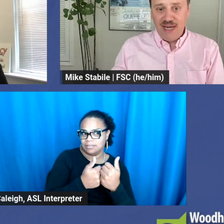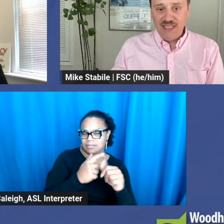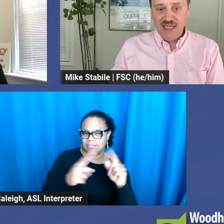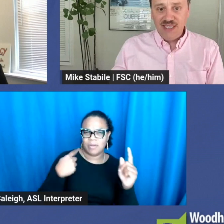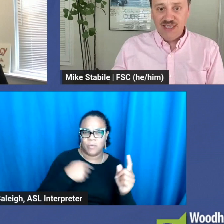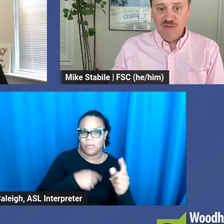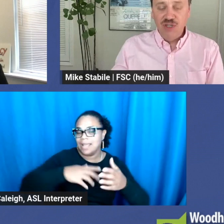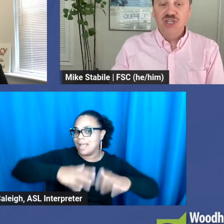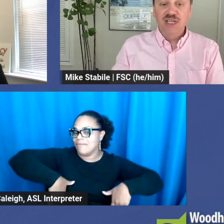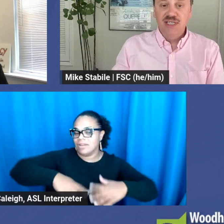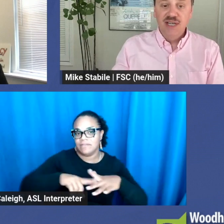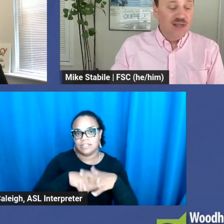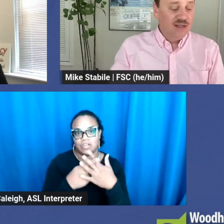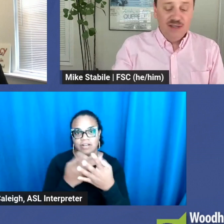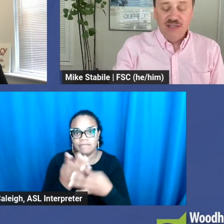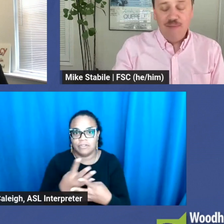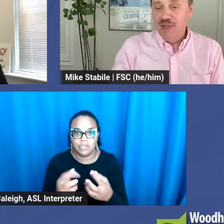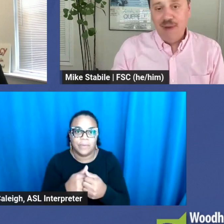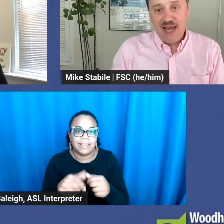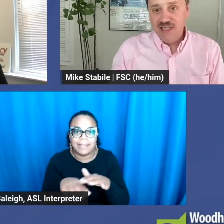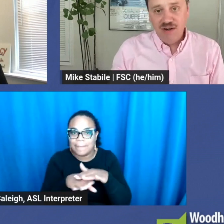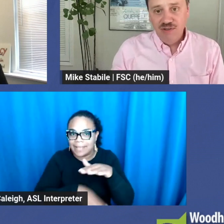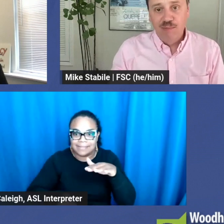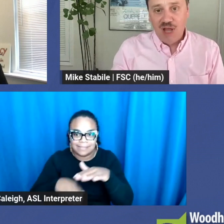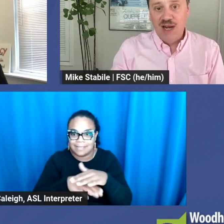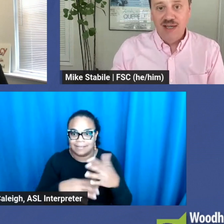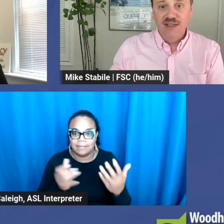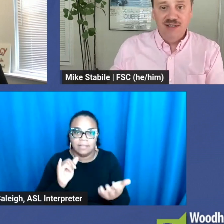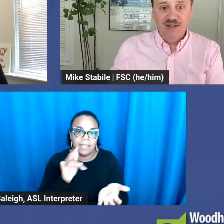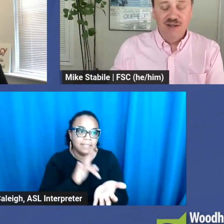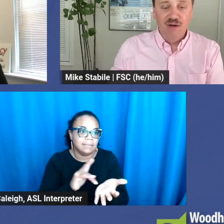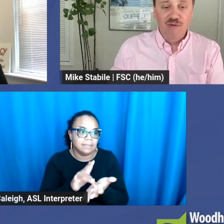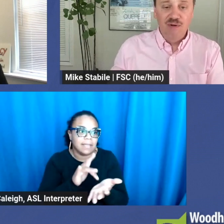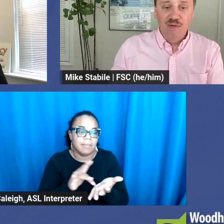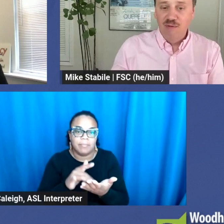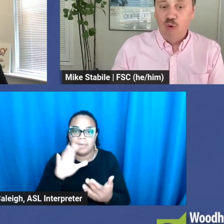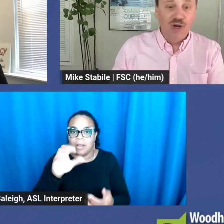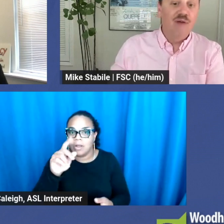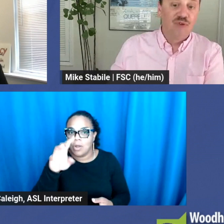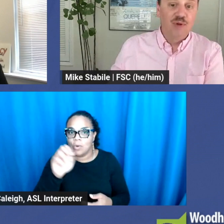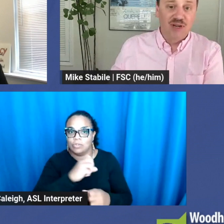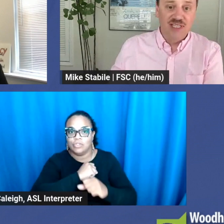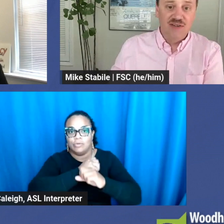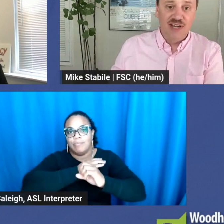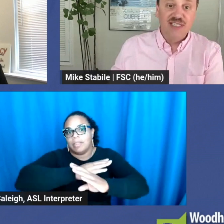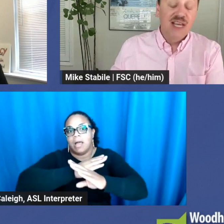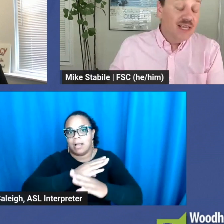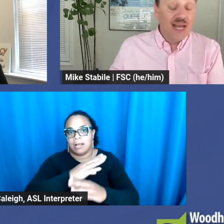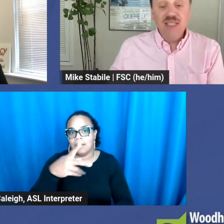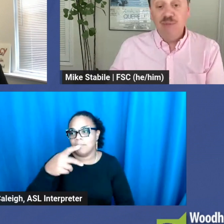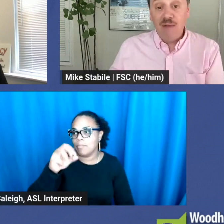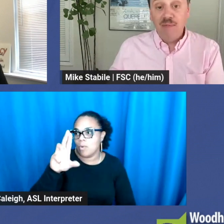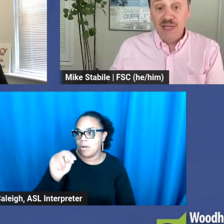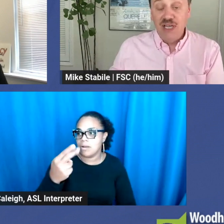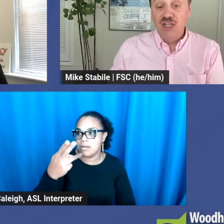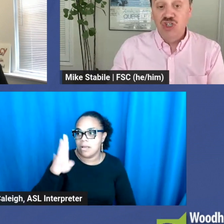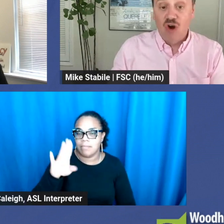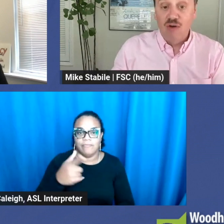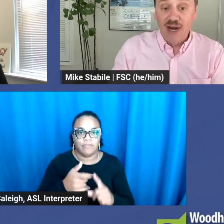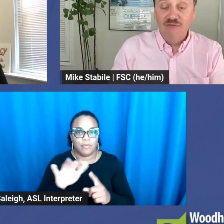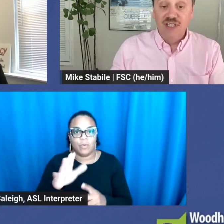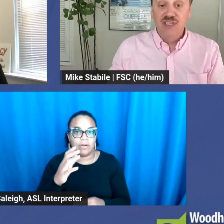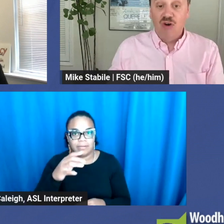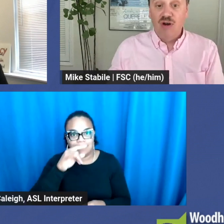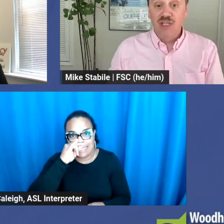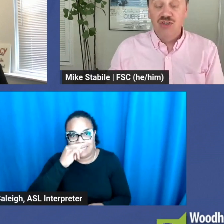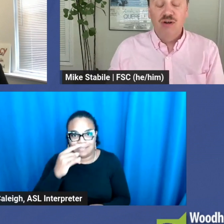with the basics, which is type in a passcode to block, Pornhub from your kids' devices, that's probably a start,